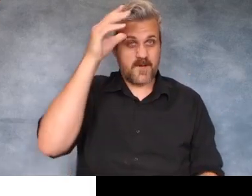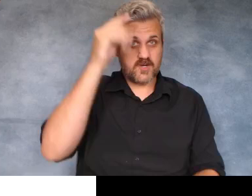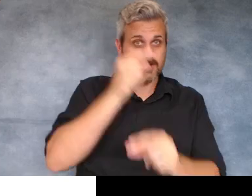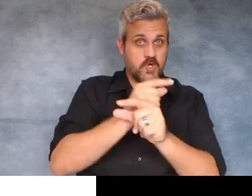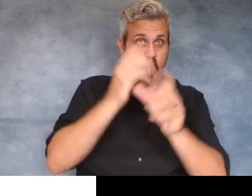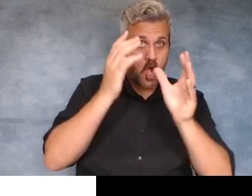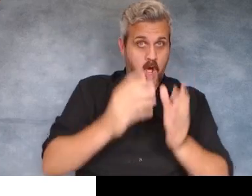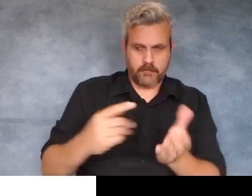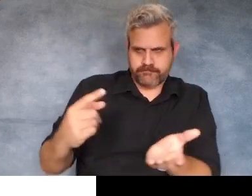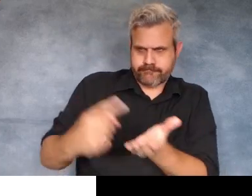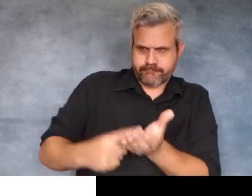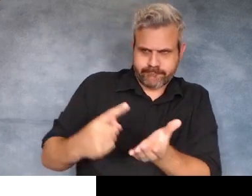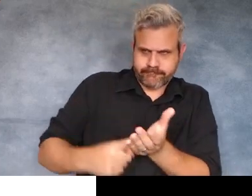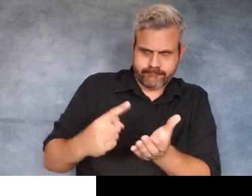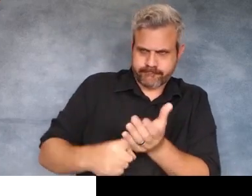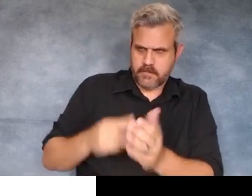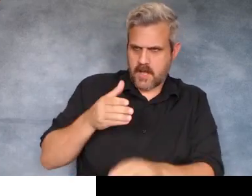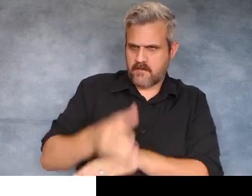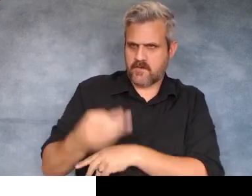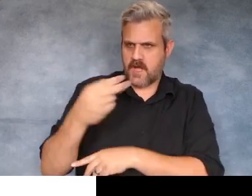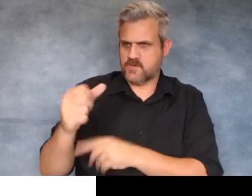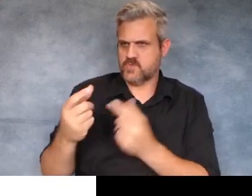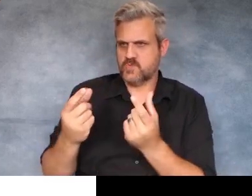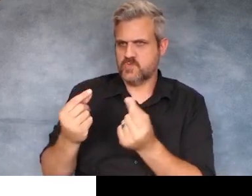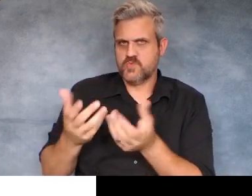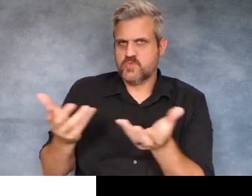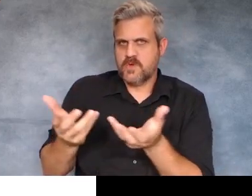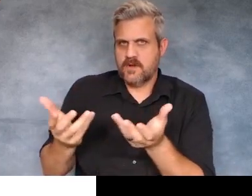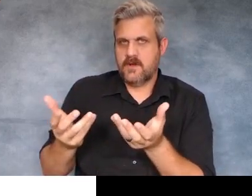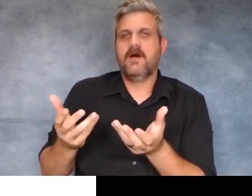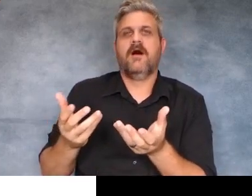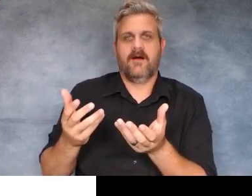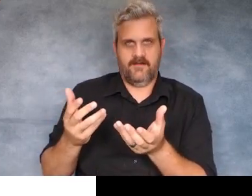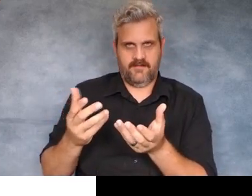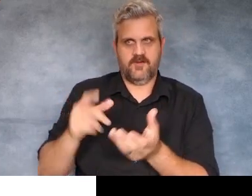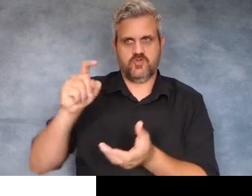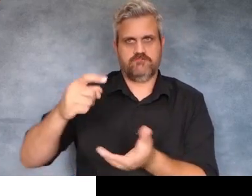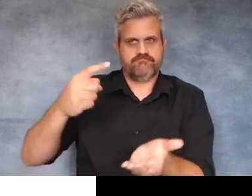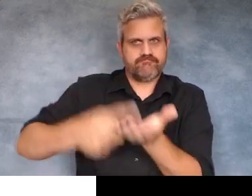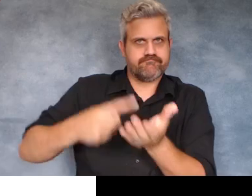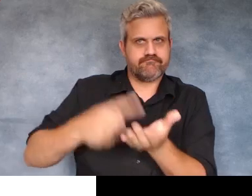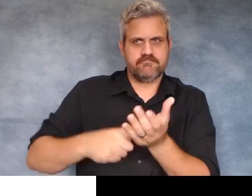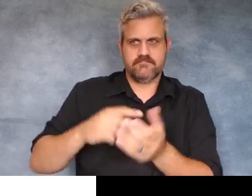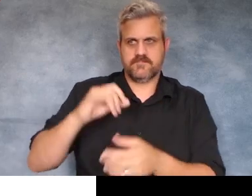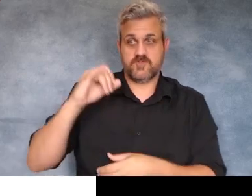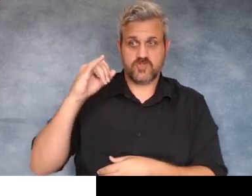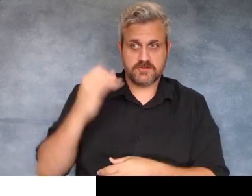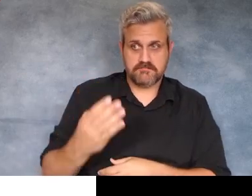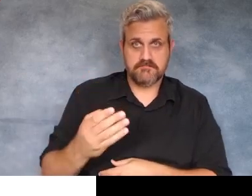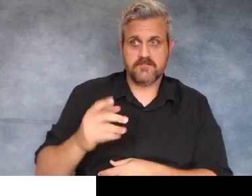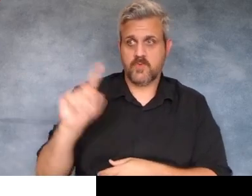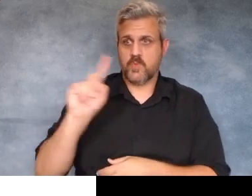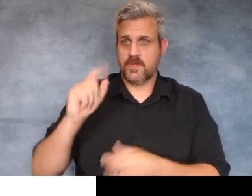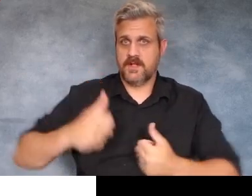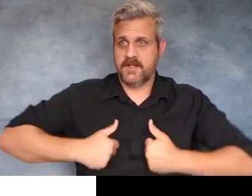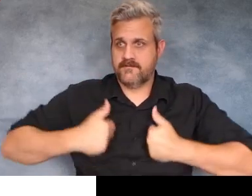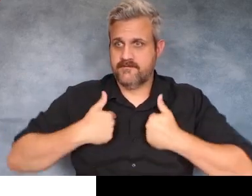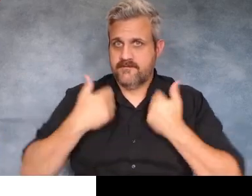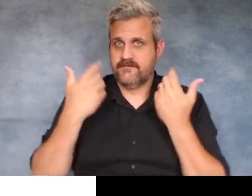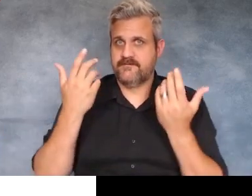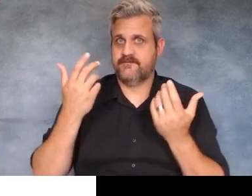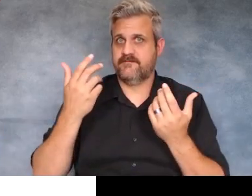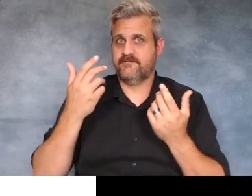student what they want to do after high school. This should include discussing what job they want, where they want to live,